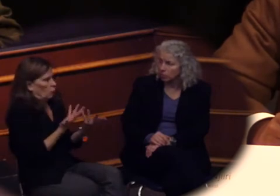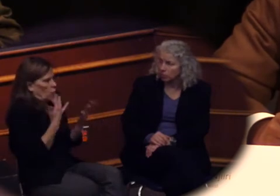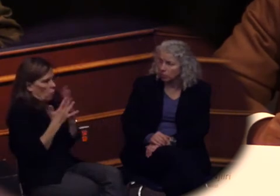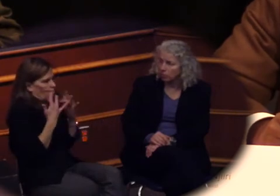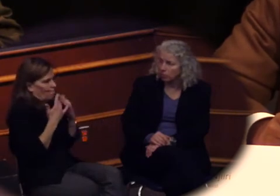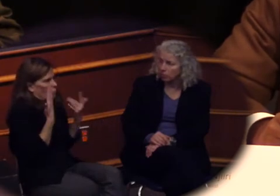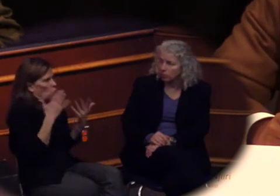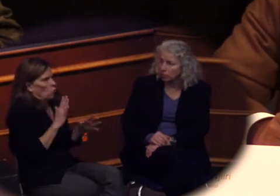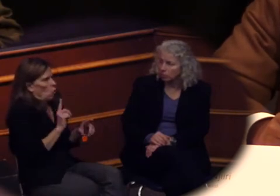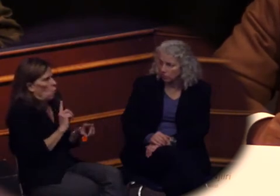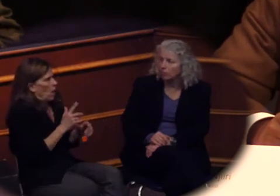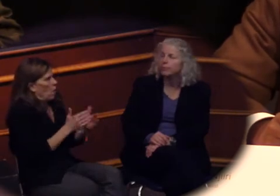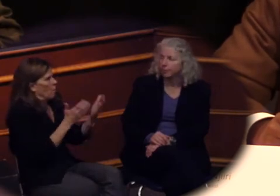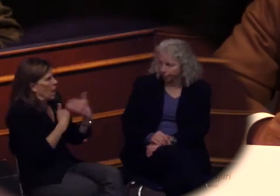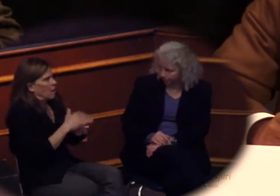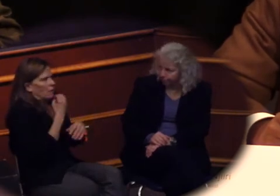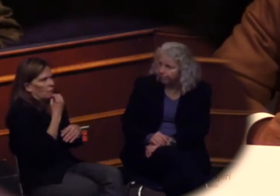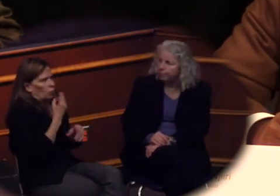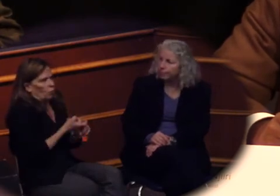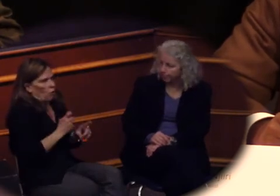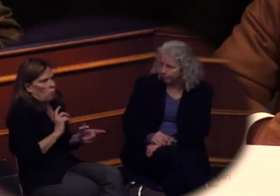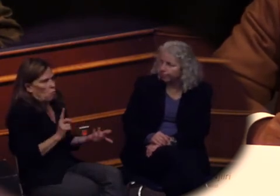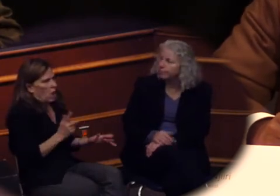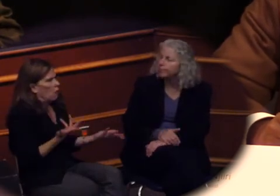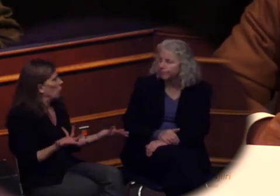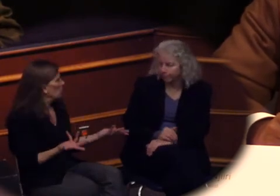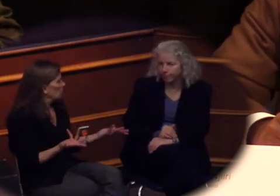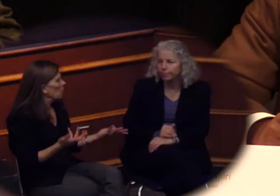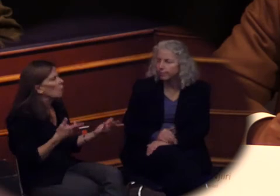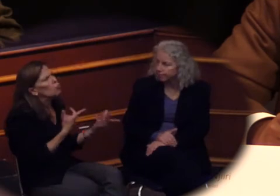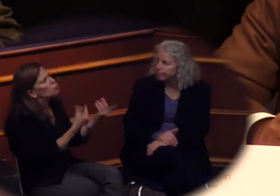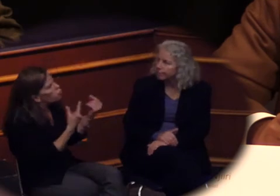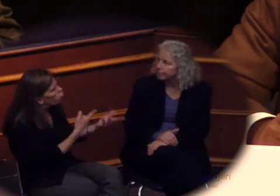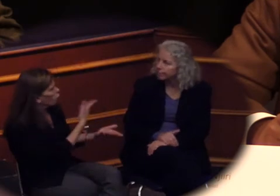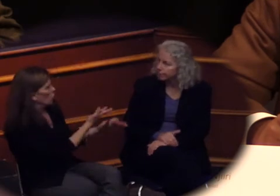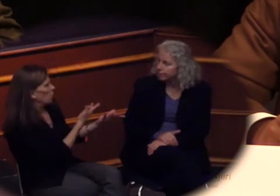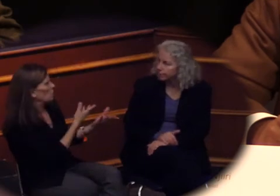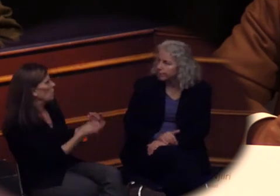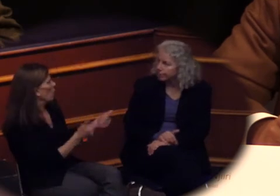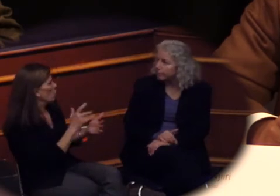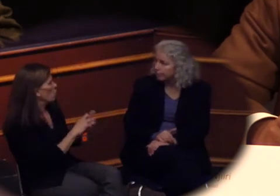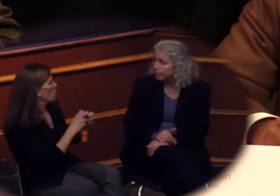is coming from. What are your plans to address this particular problem?